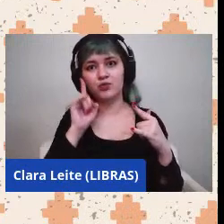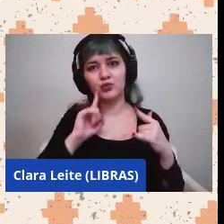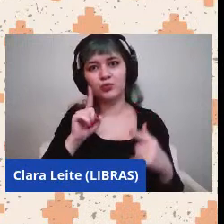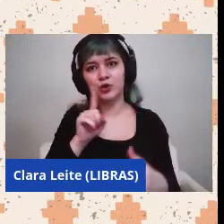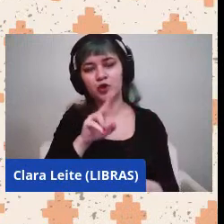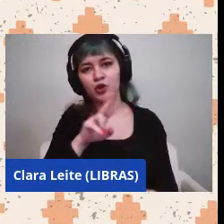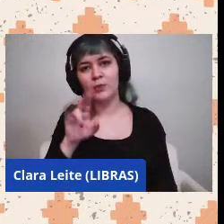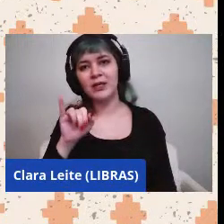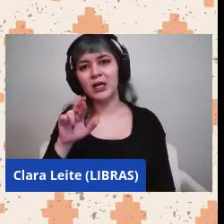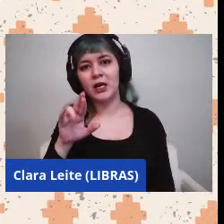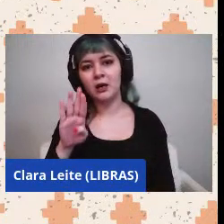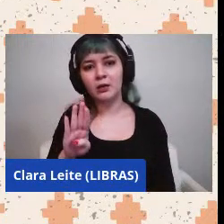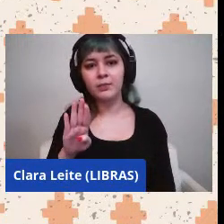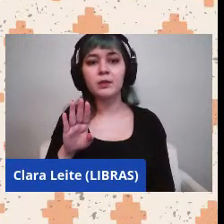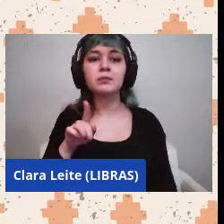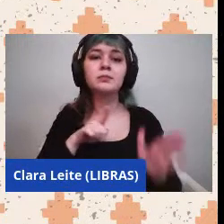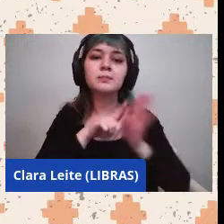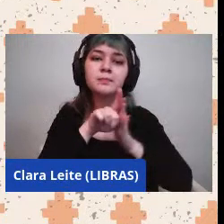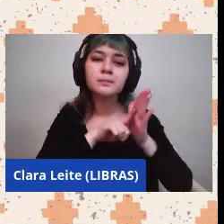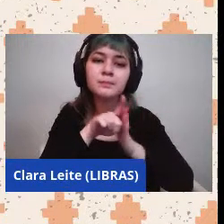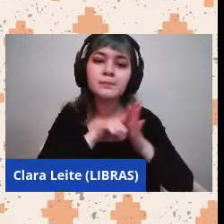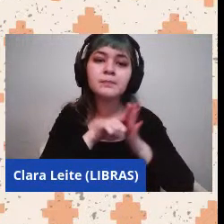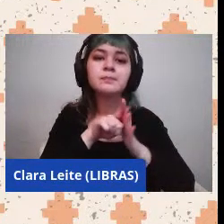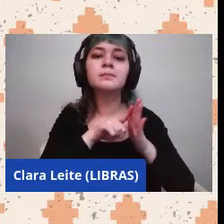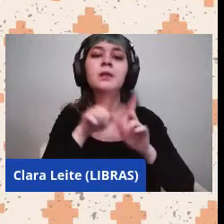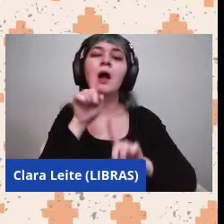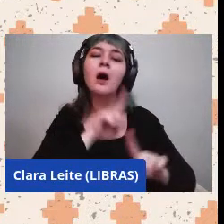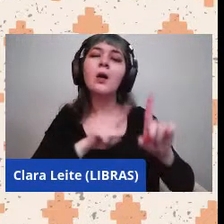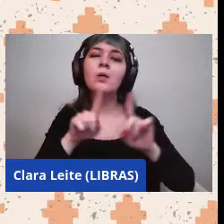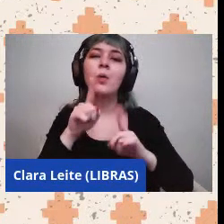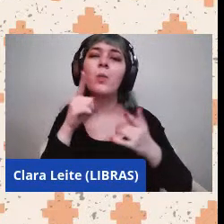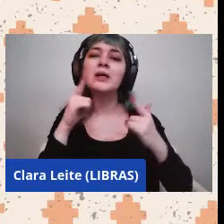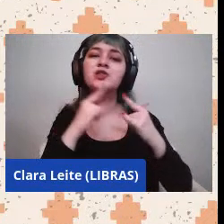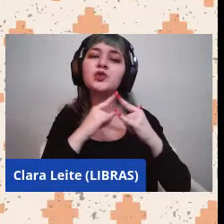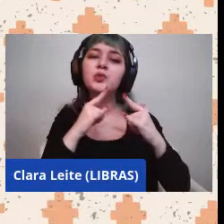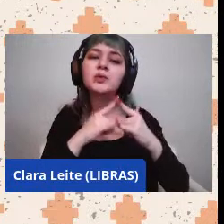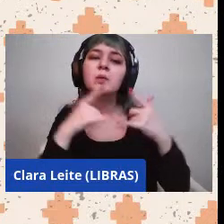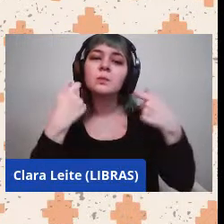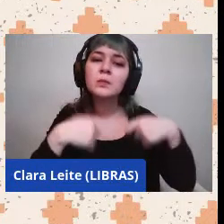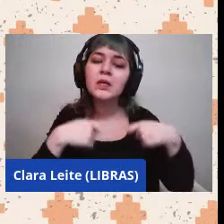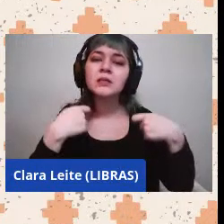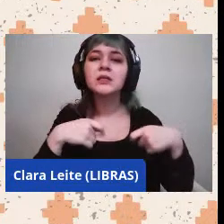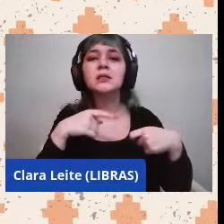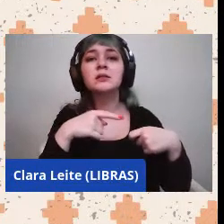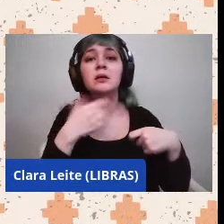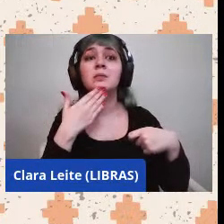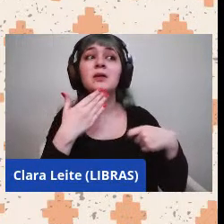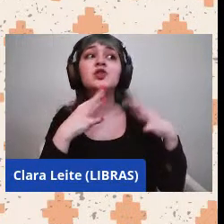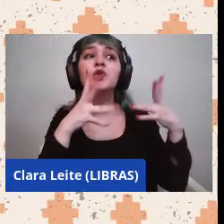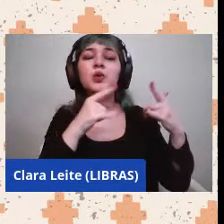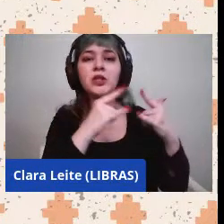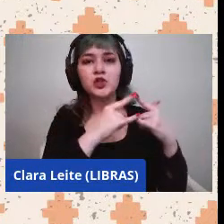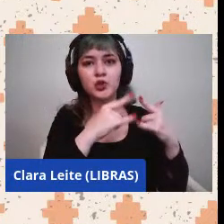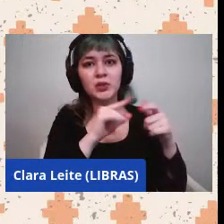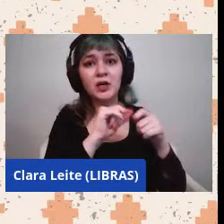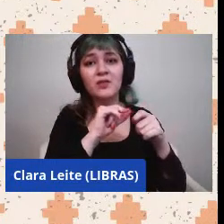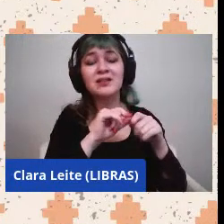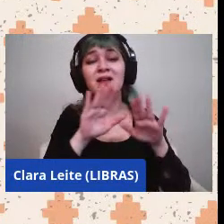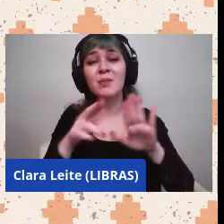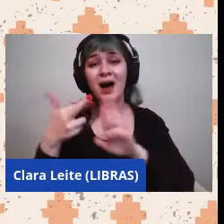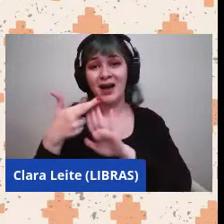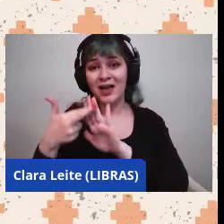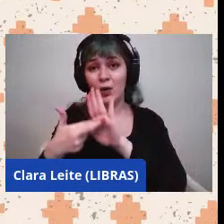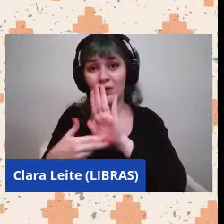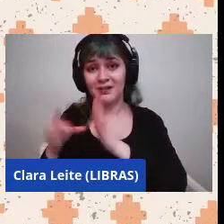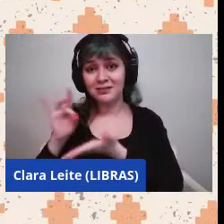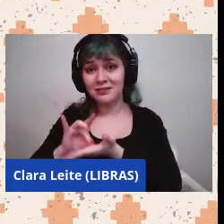investigators undertaking research, some institutions require that of all research. The regulations only require